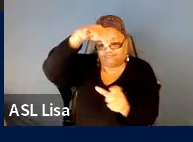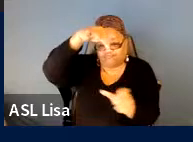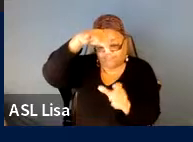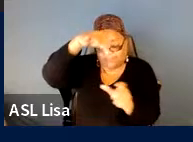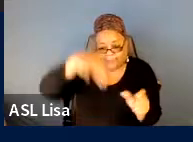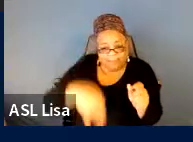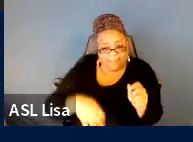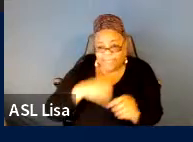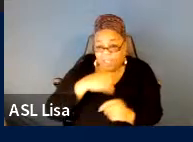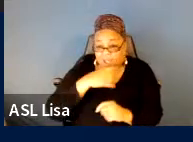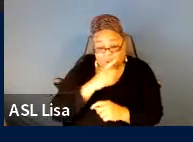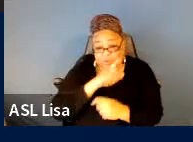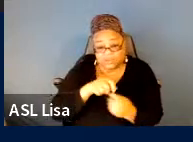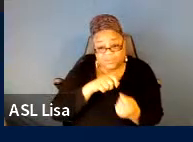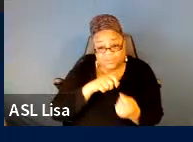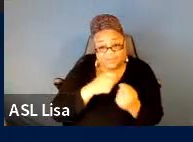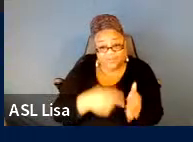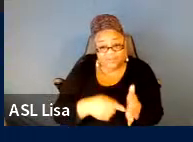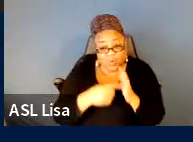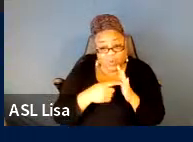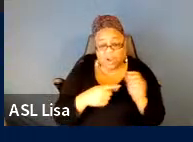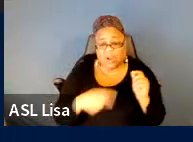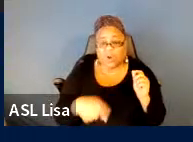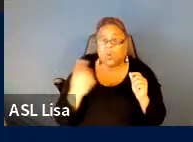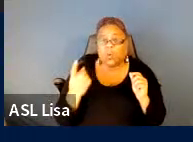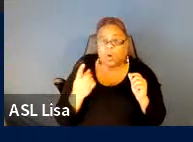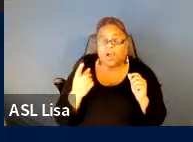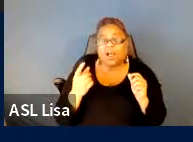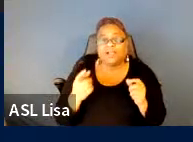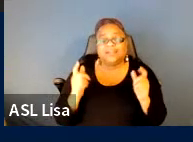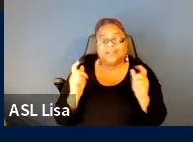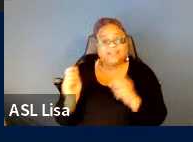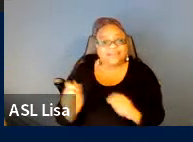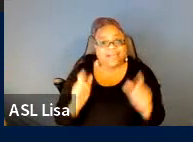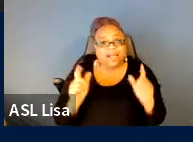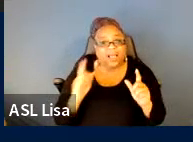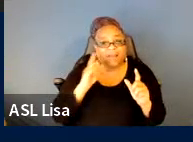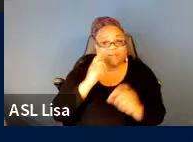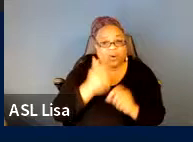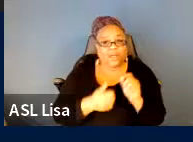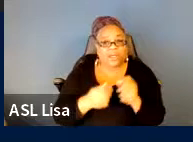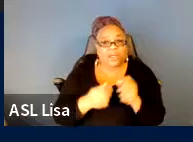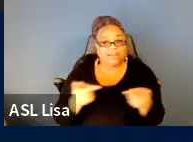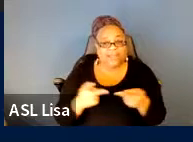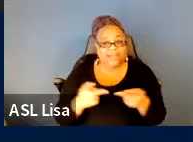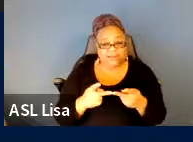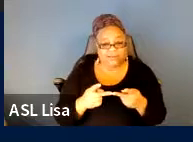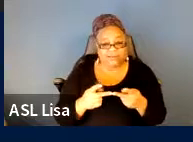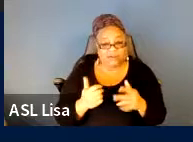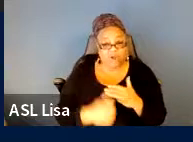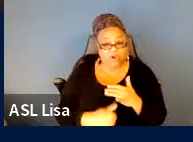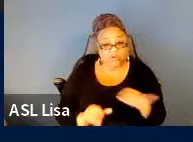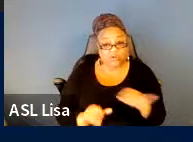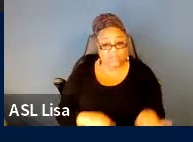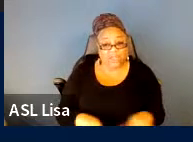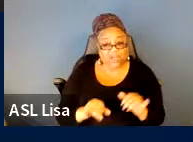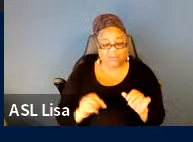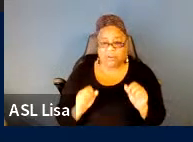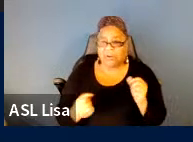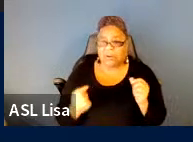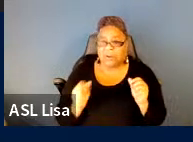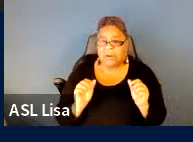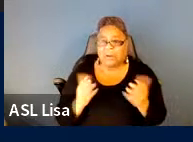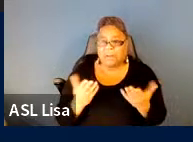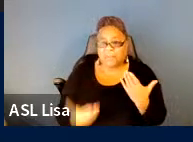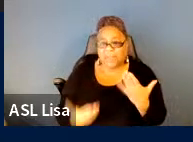not specifically require one sign for each space. Under the standards, it may be possible to